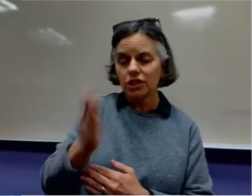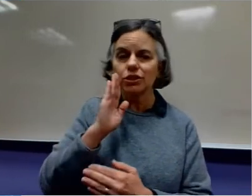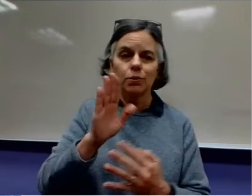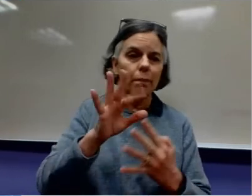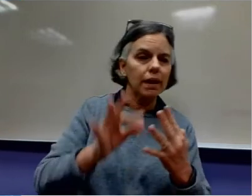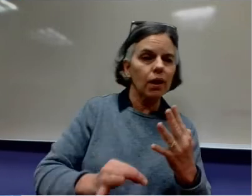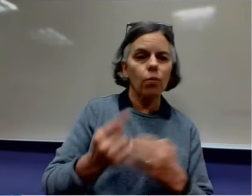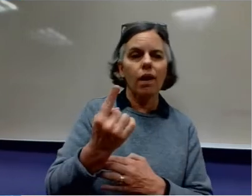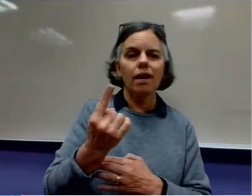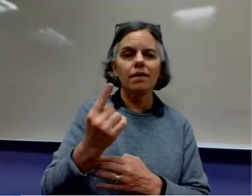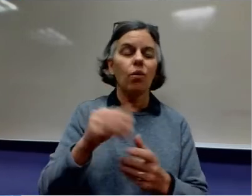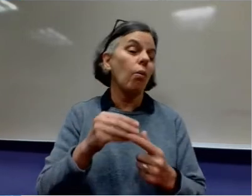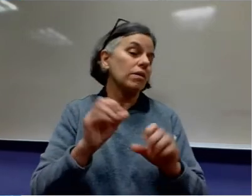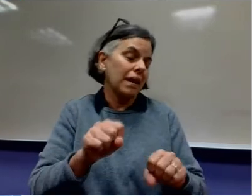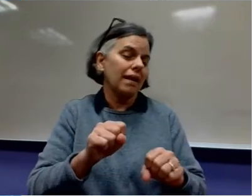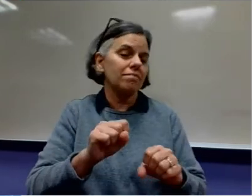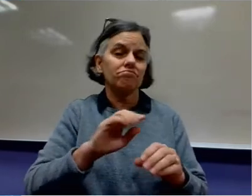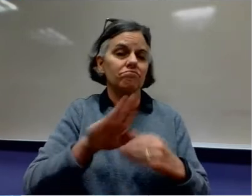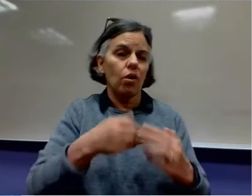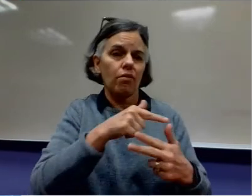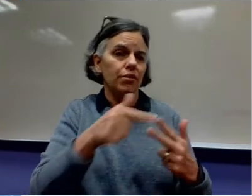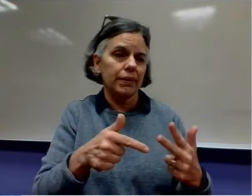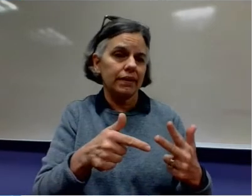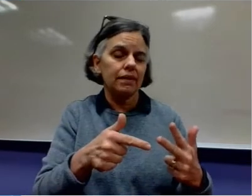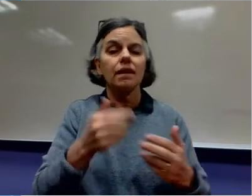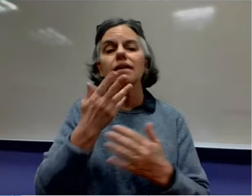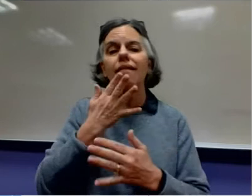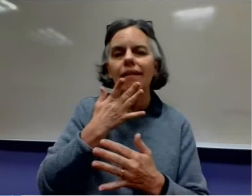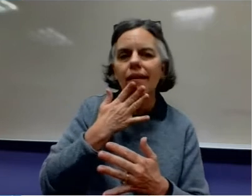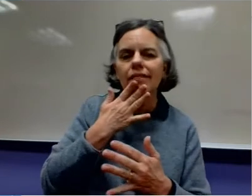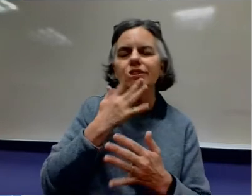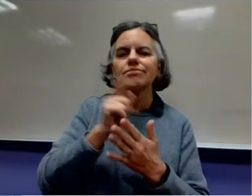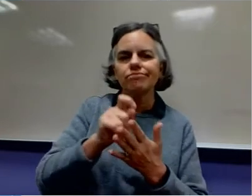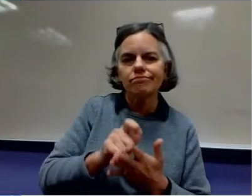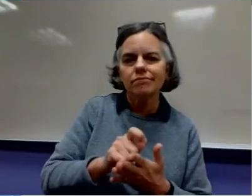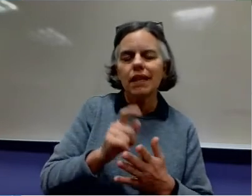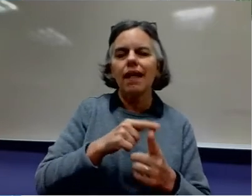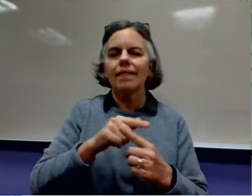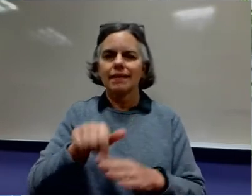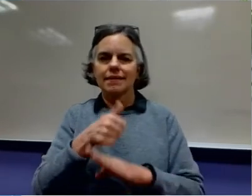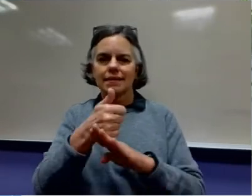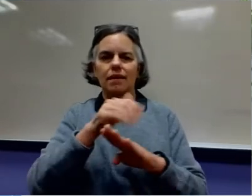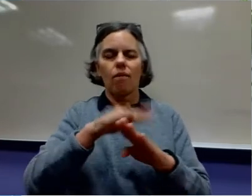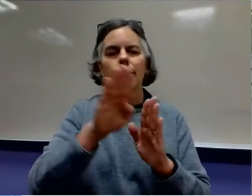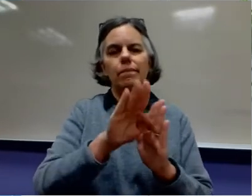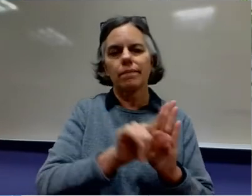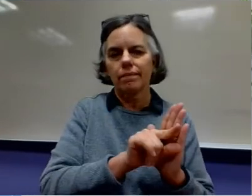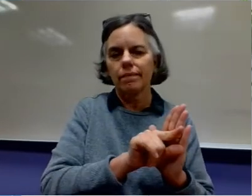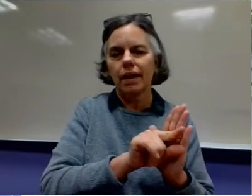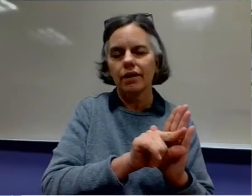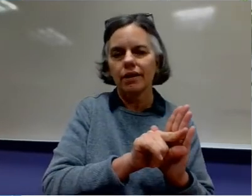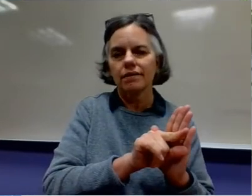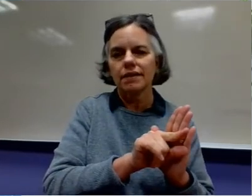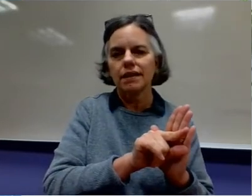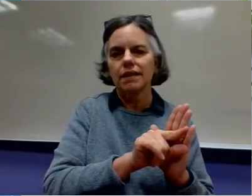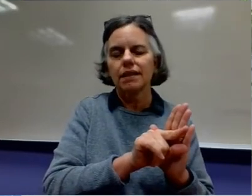you'll choose one of these philosophers, or you can do all 3 if you want to. Color them in and then place them on the background. Place